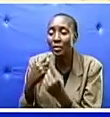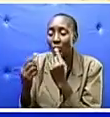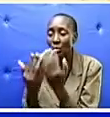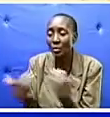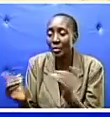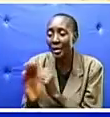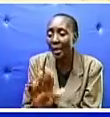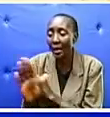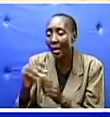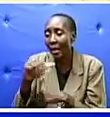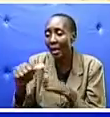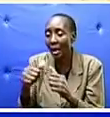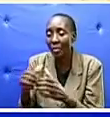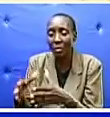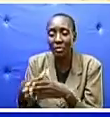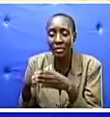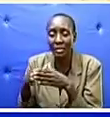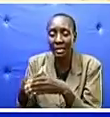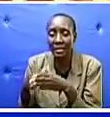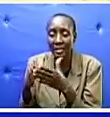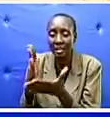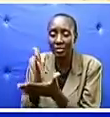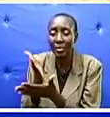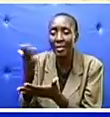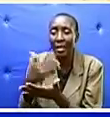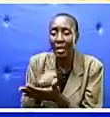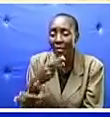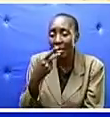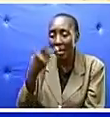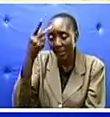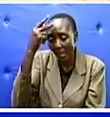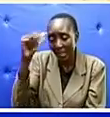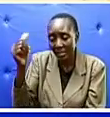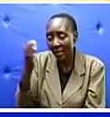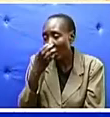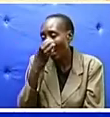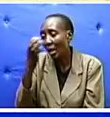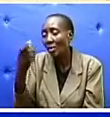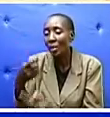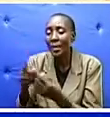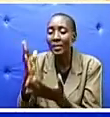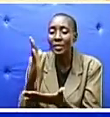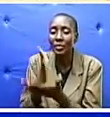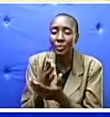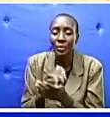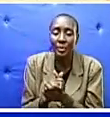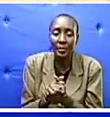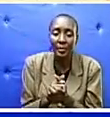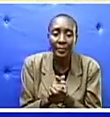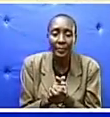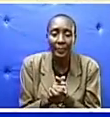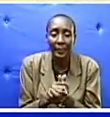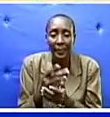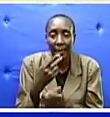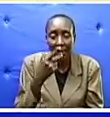is the reality some parents, they are trying to ignore, and it's the reality. You know, most of our parents, they